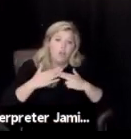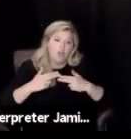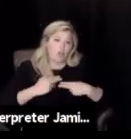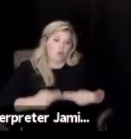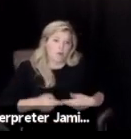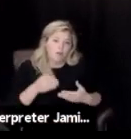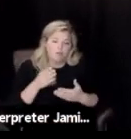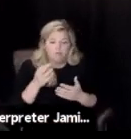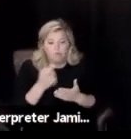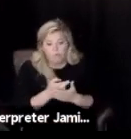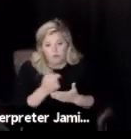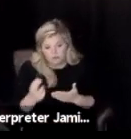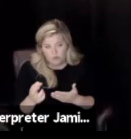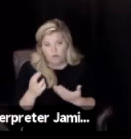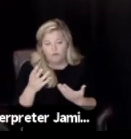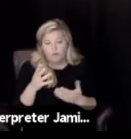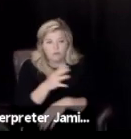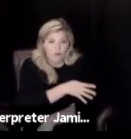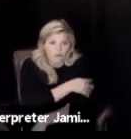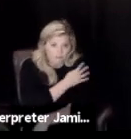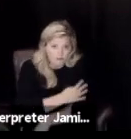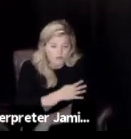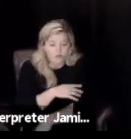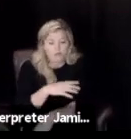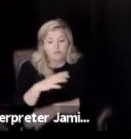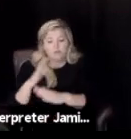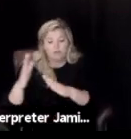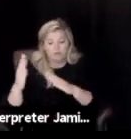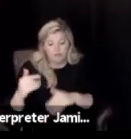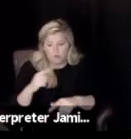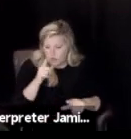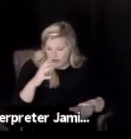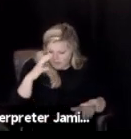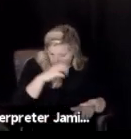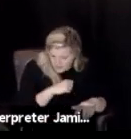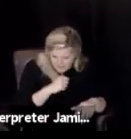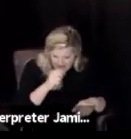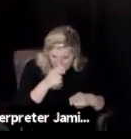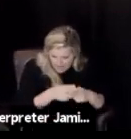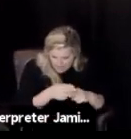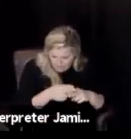Officer. And you have the let's see, who did I miss? Chief